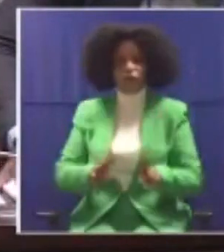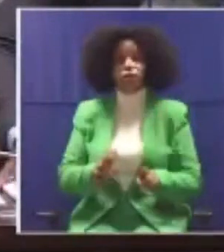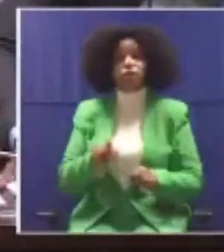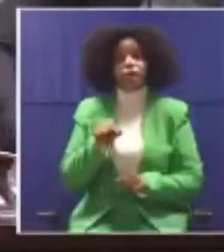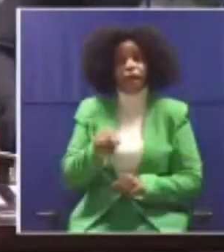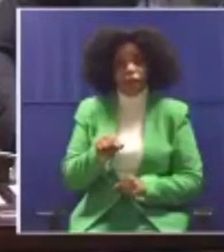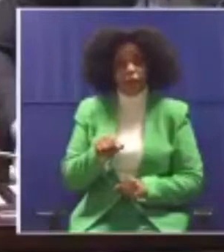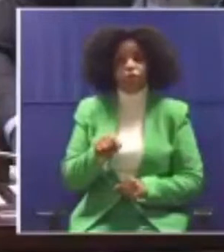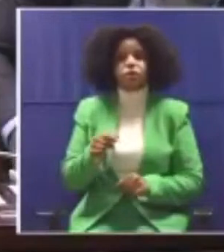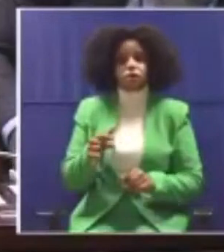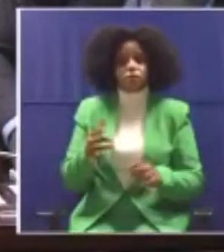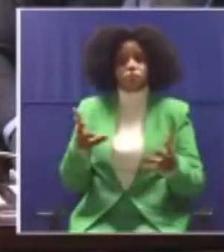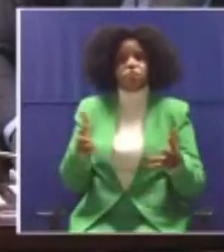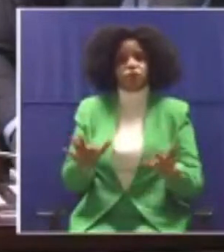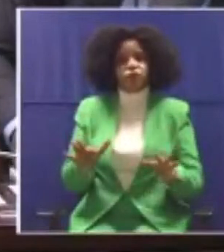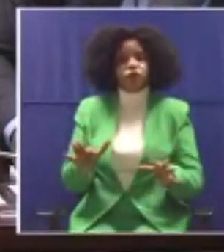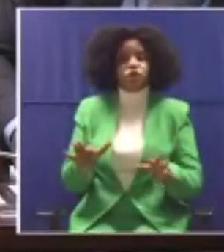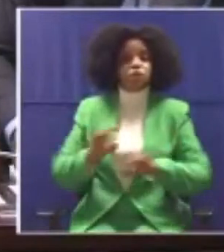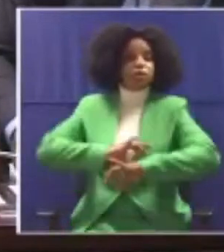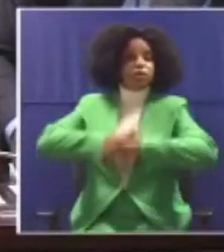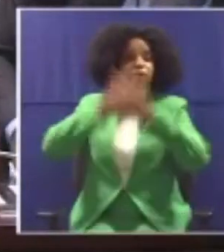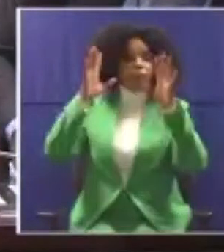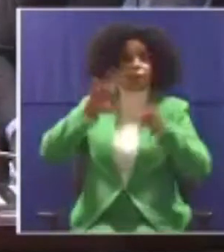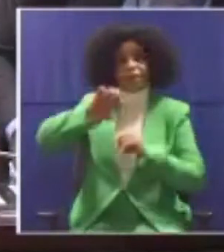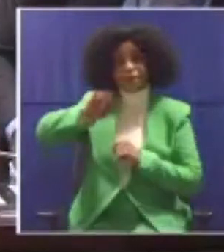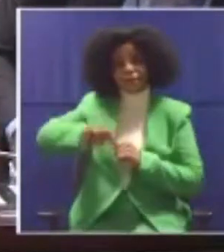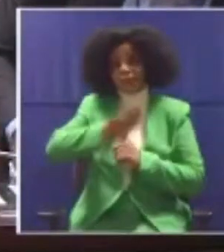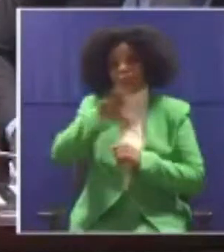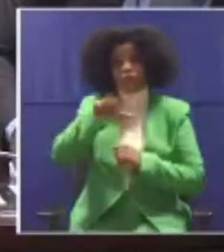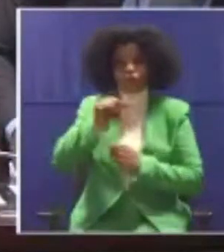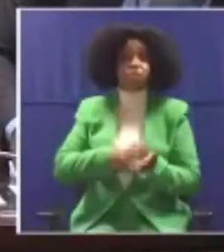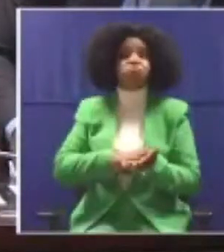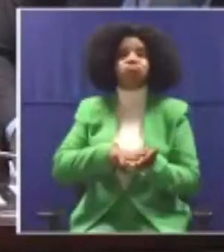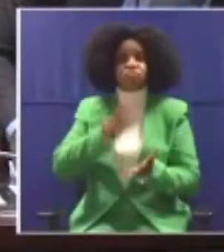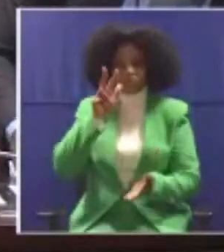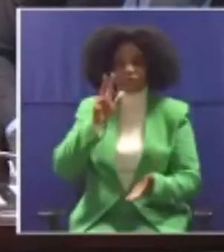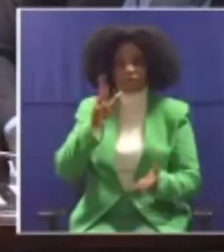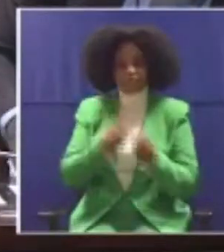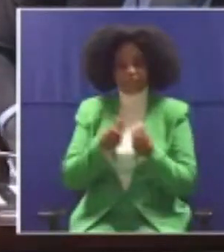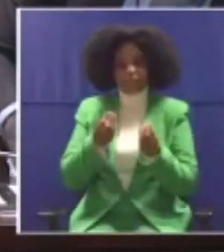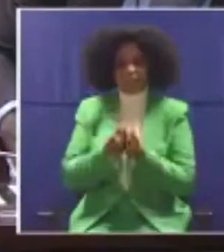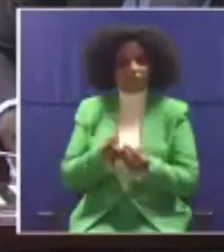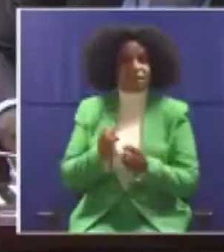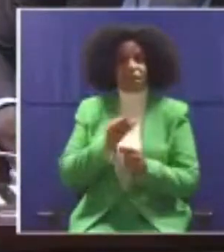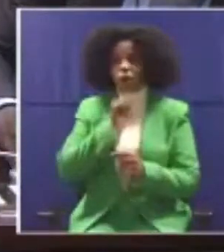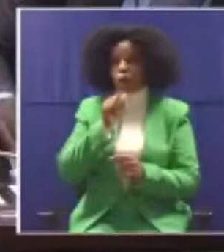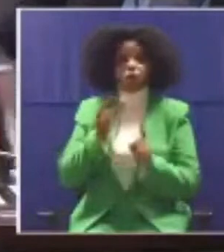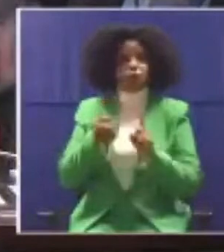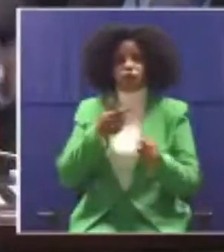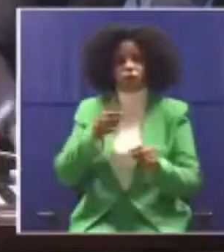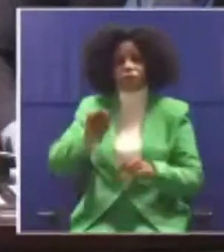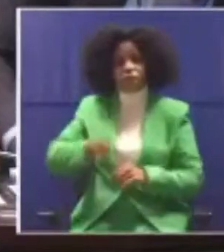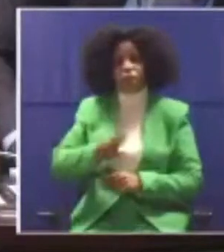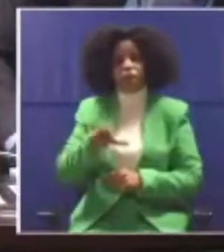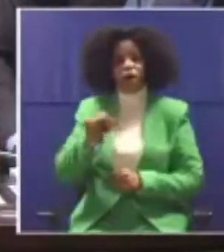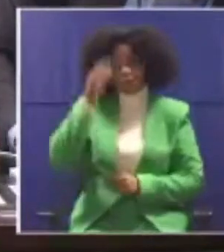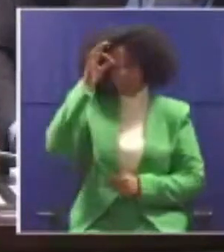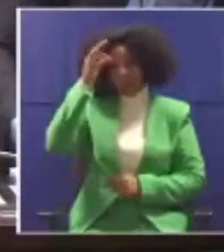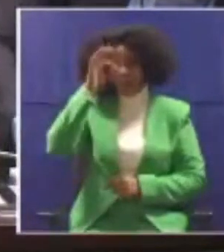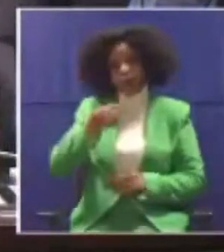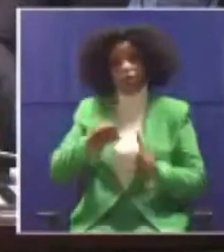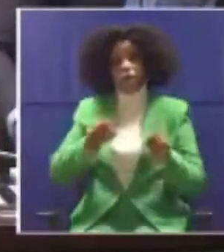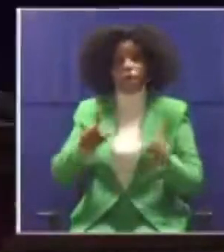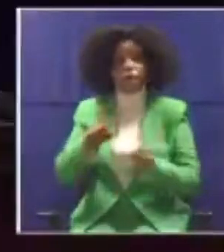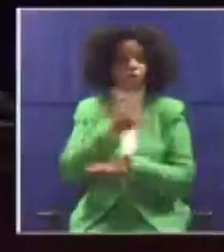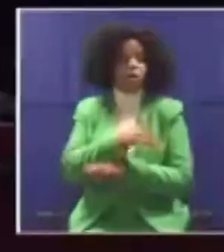should not adopt anything that will not come from the South African government, but from outside, please. The Honorable Deputy